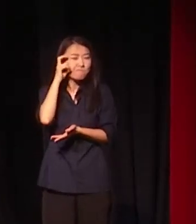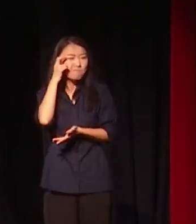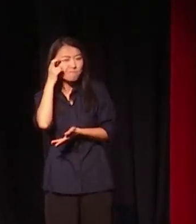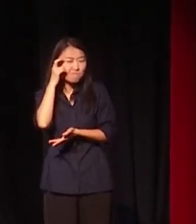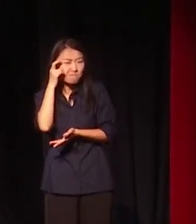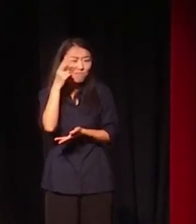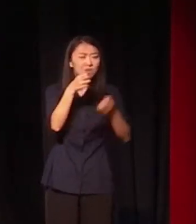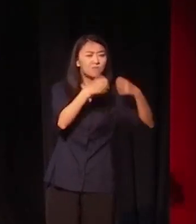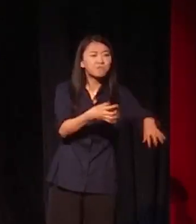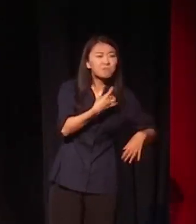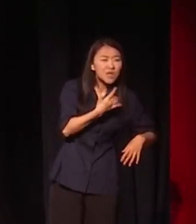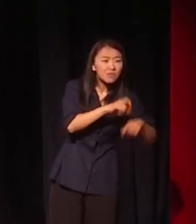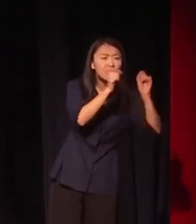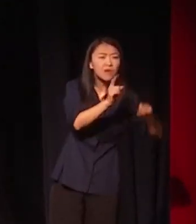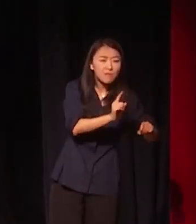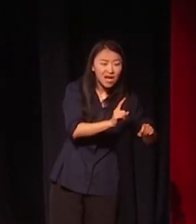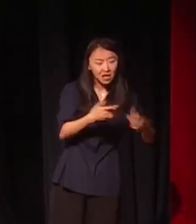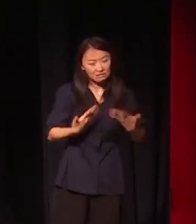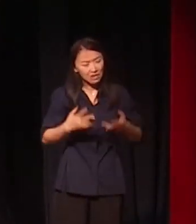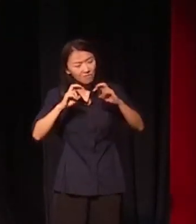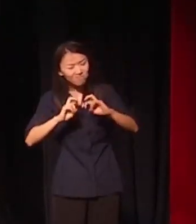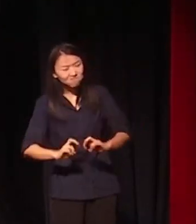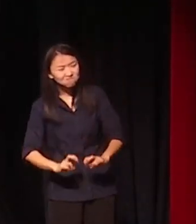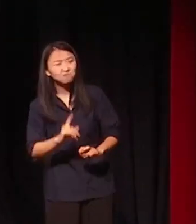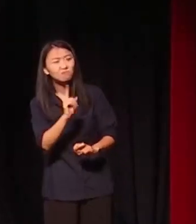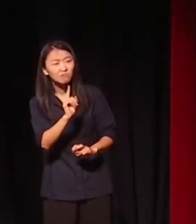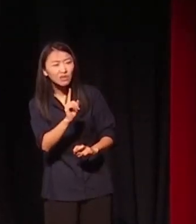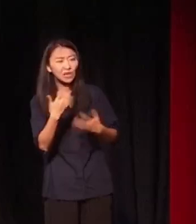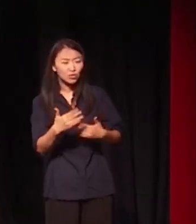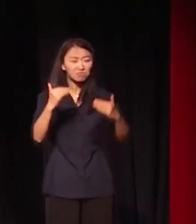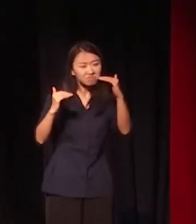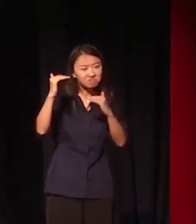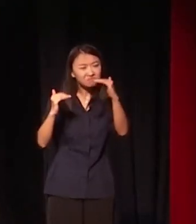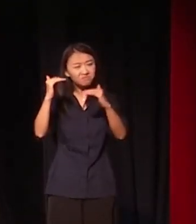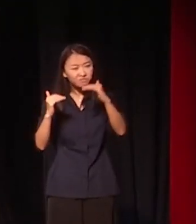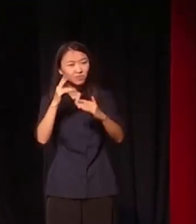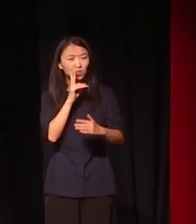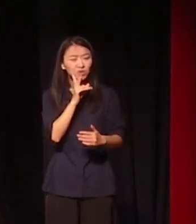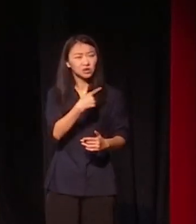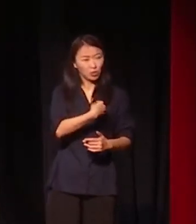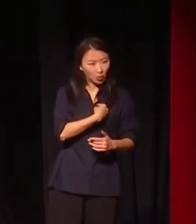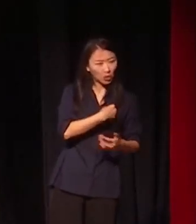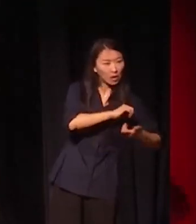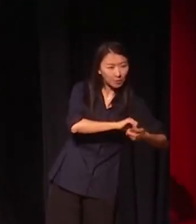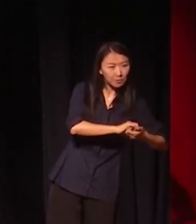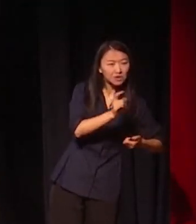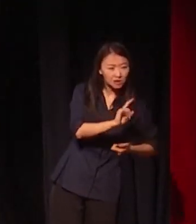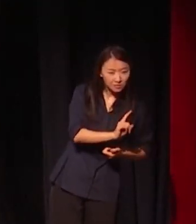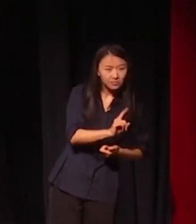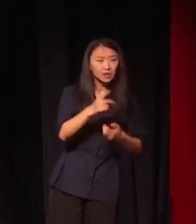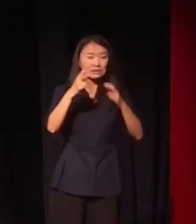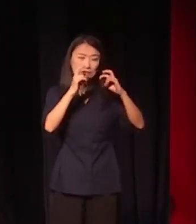does the research go from here? How do we balance values around partnership, ideas that we have for research, blue